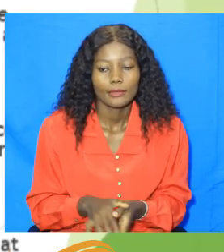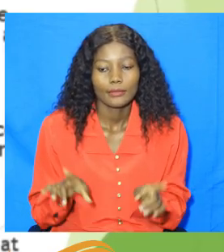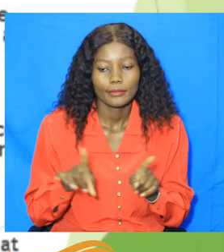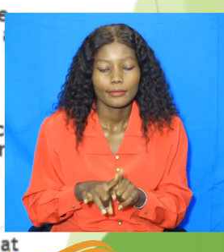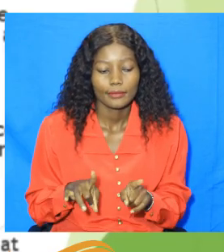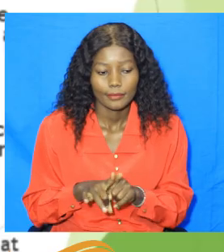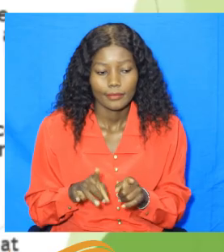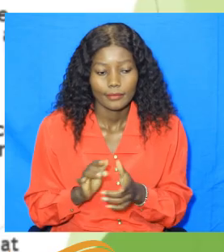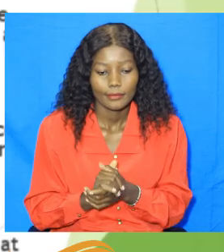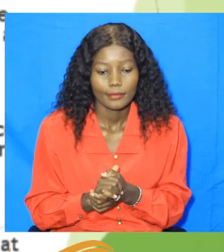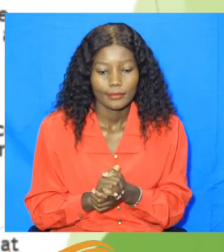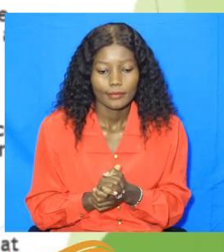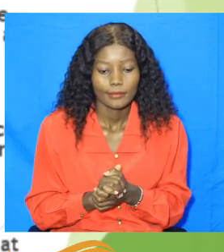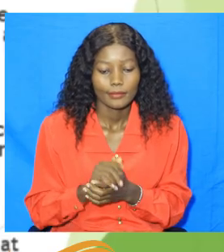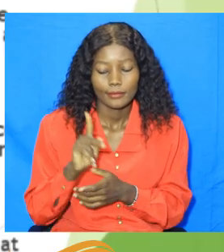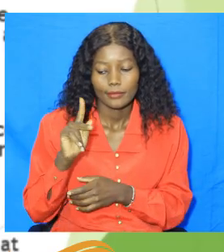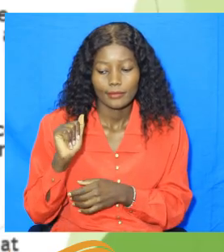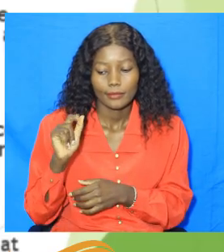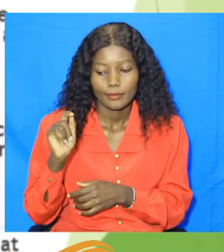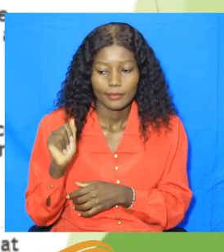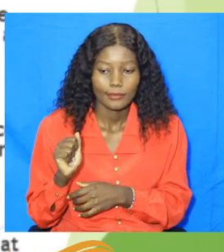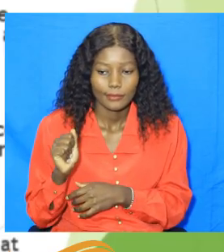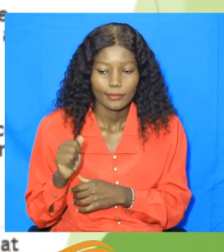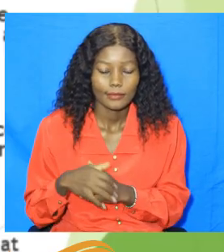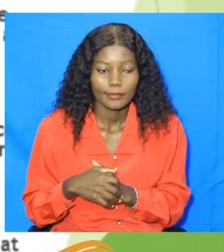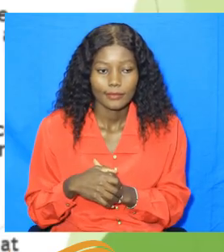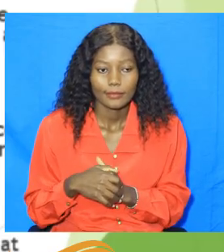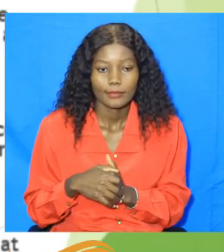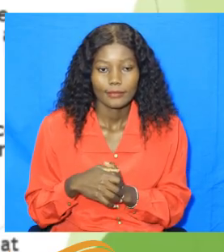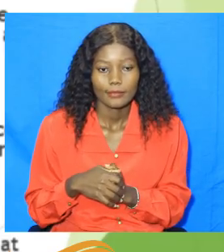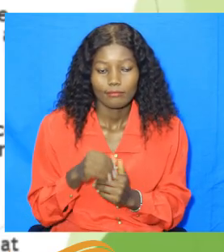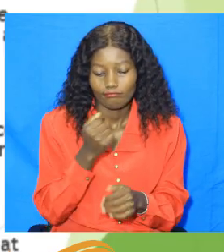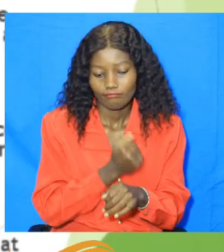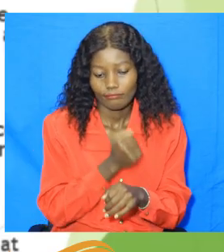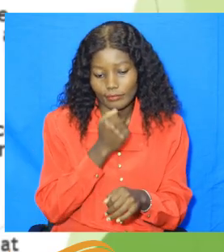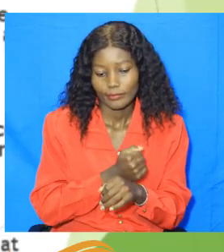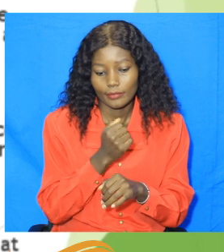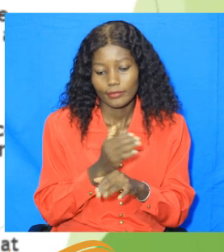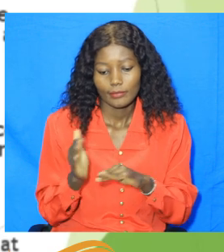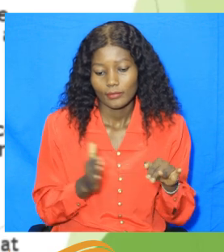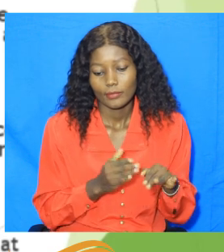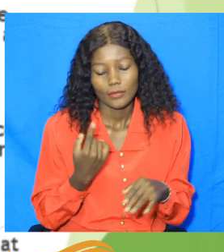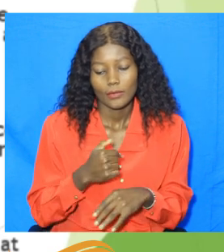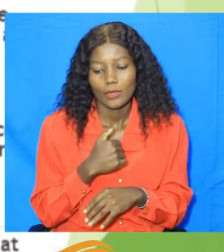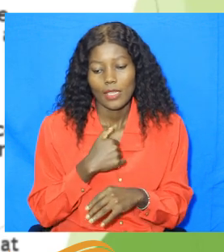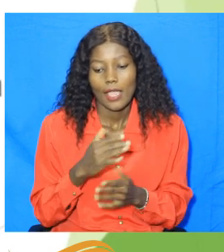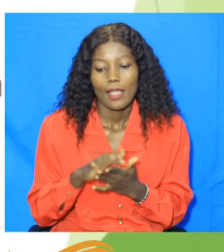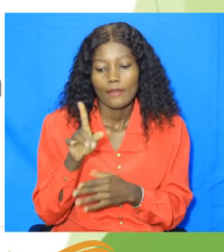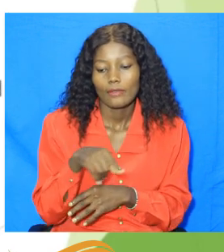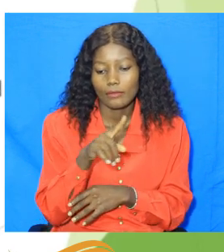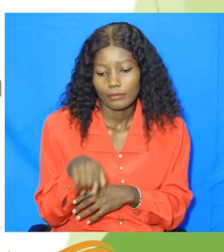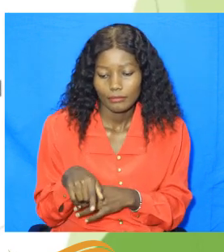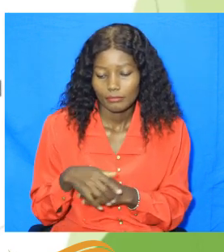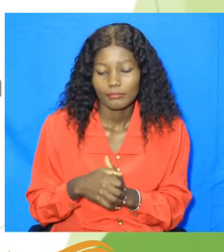Still, in kata, apart from the fouls, we have disqualifications. Let's go